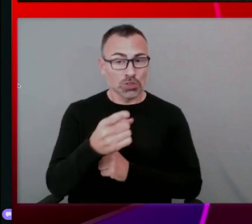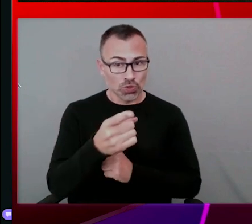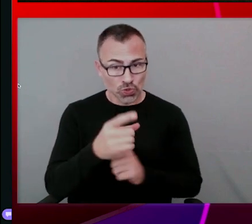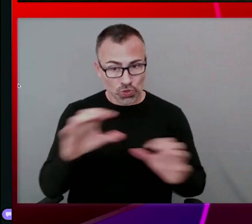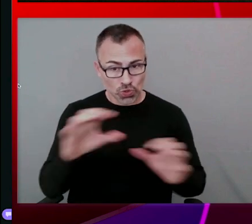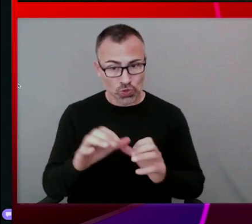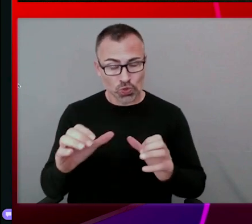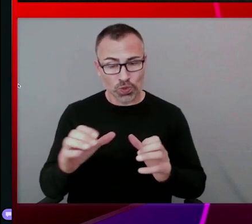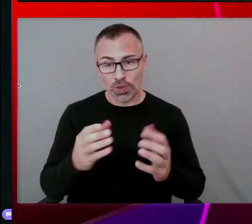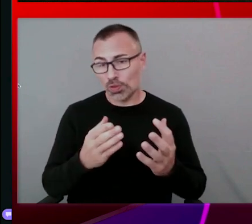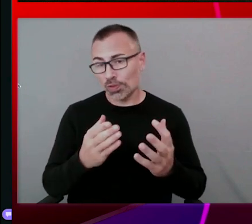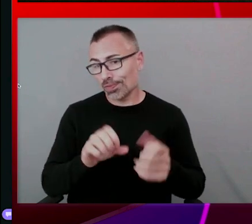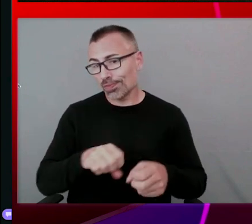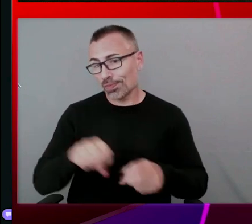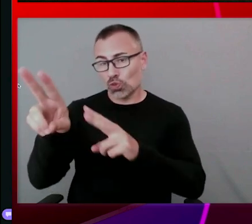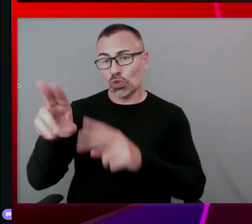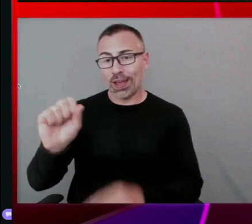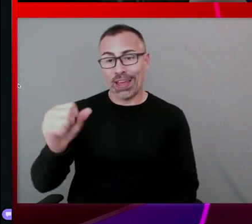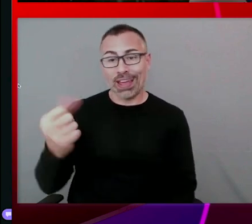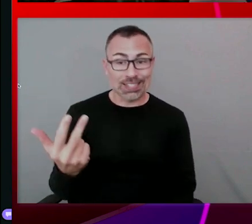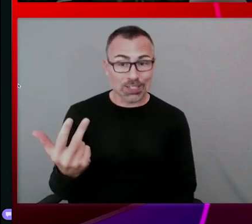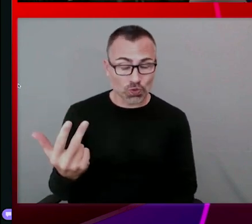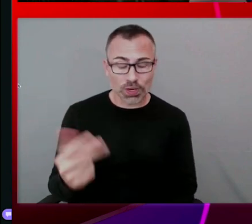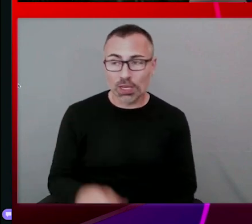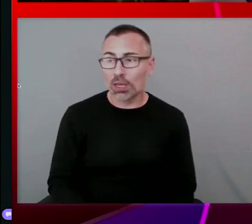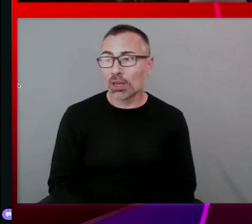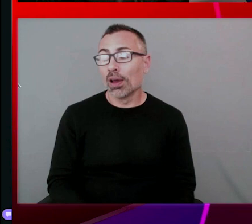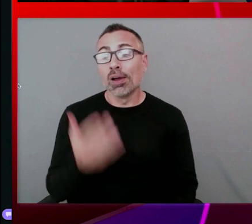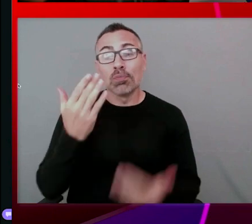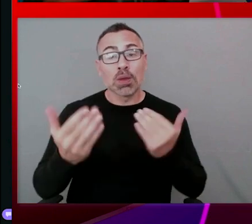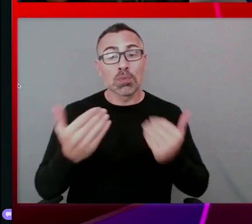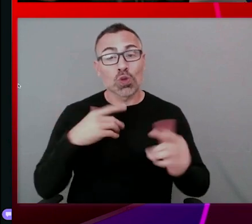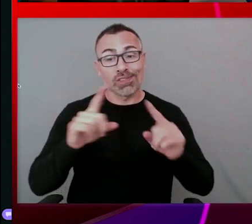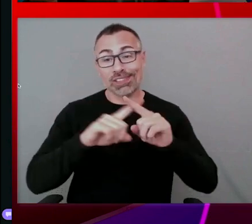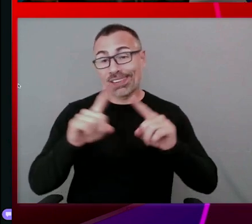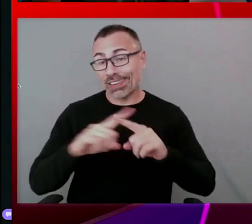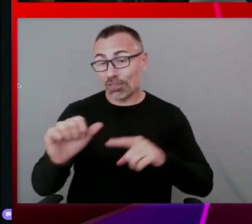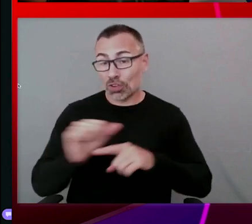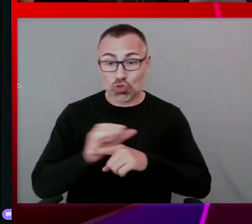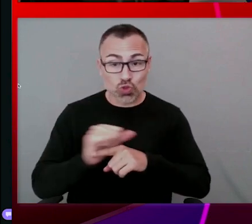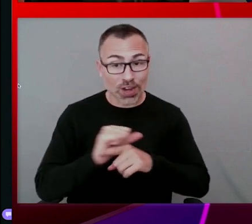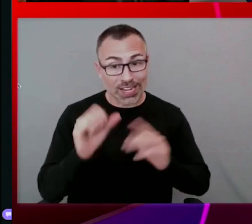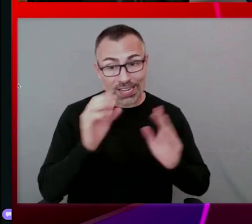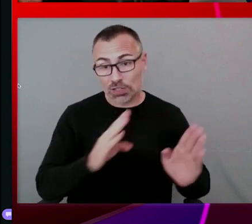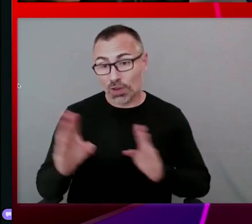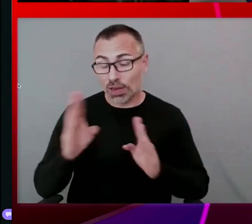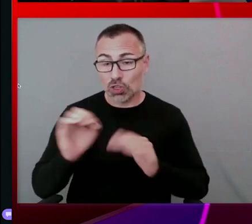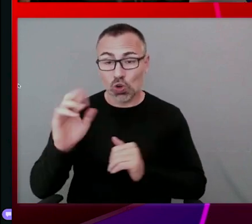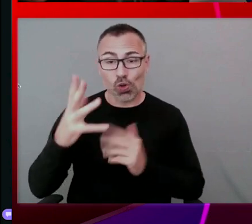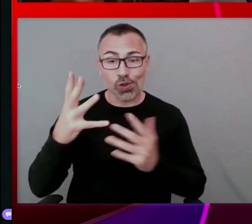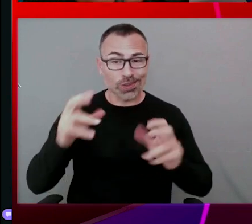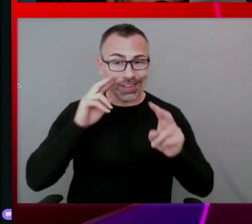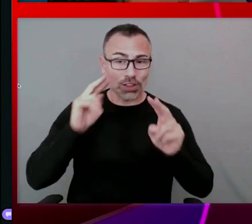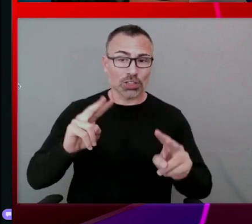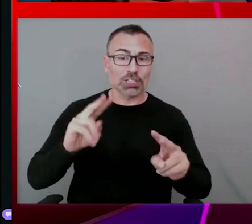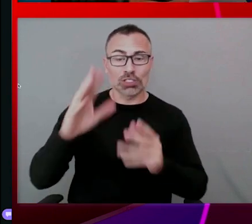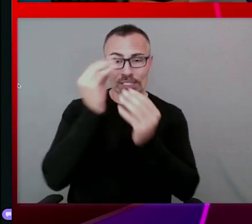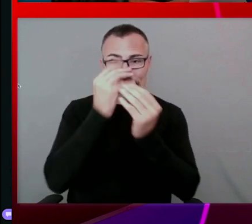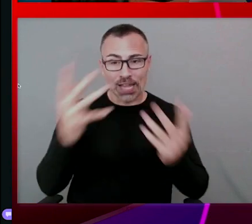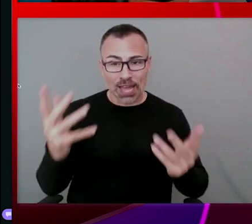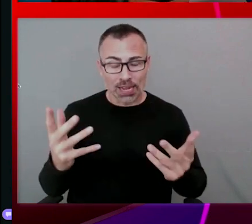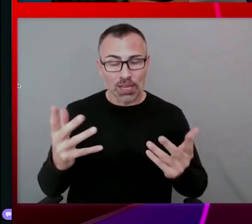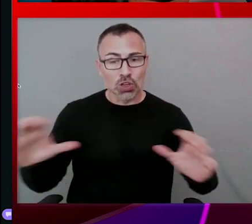to. Maybe you have a different training strategy, or you just want to take a look at your data and do further sort of